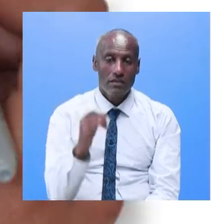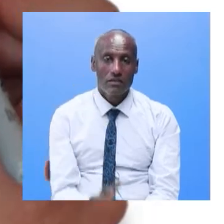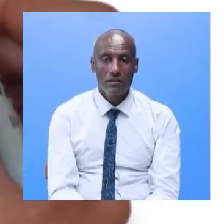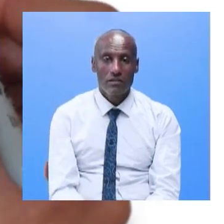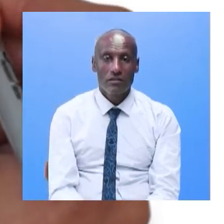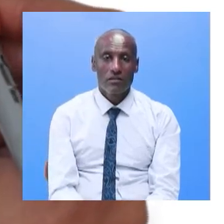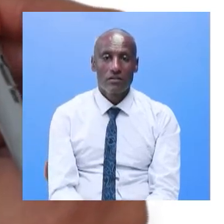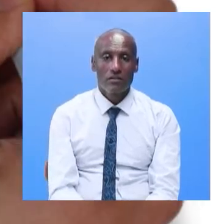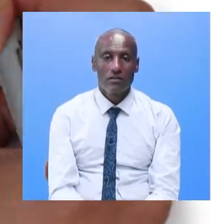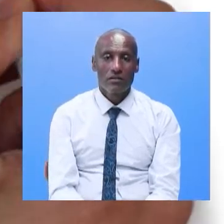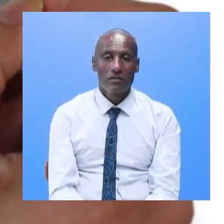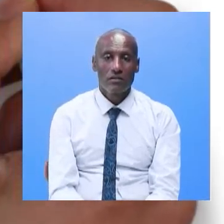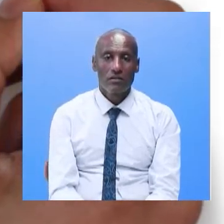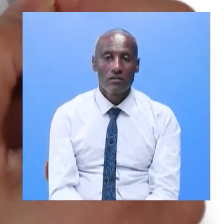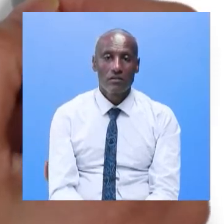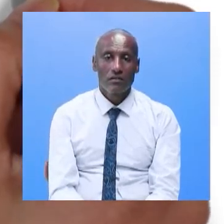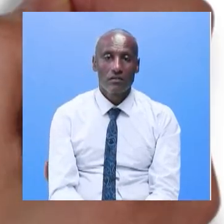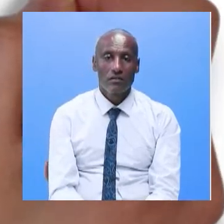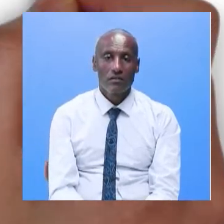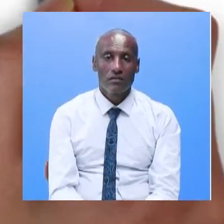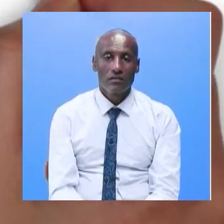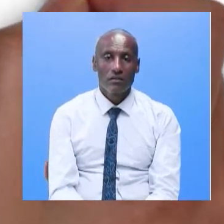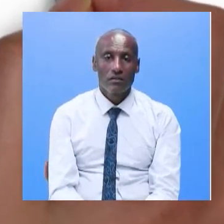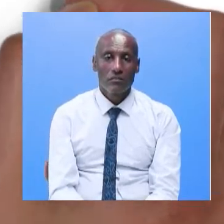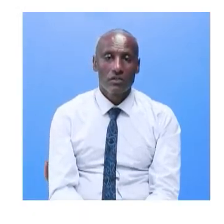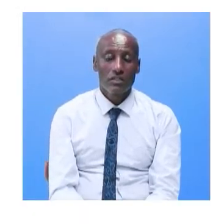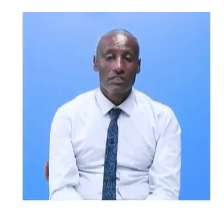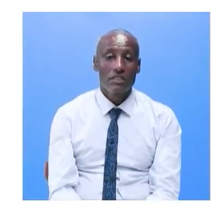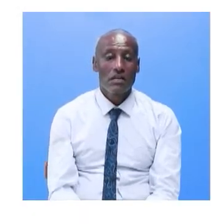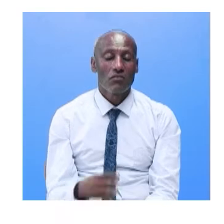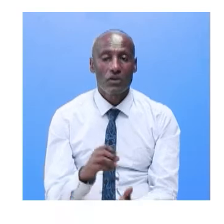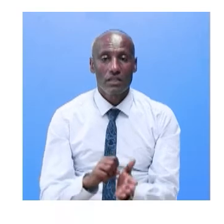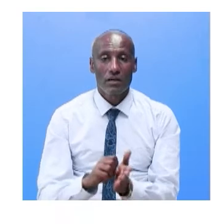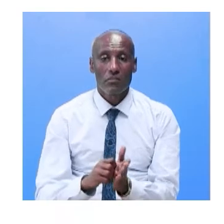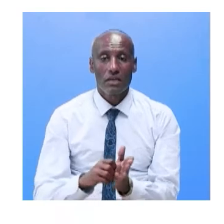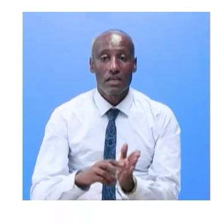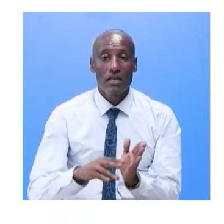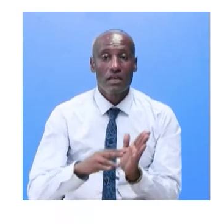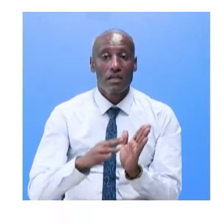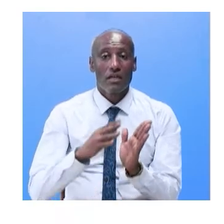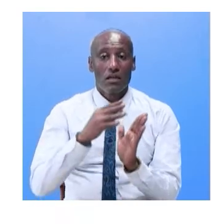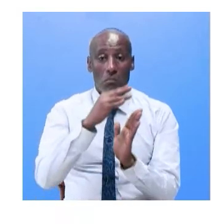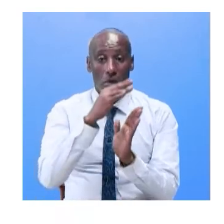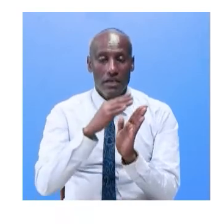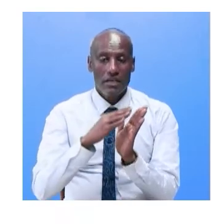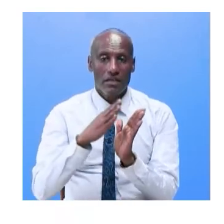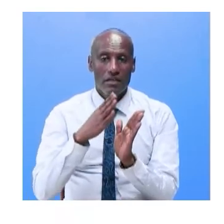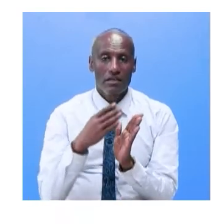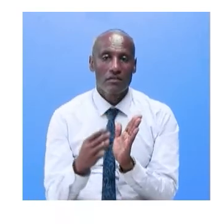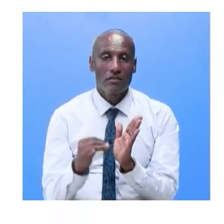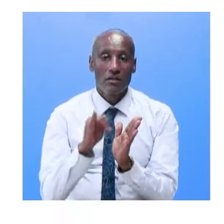And here is when we come to days of the week, you can say Monday. But here is the difference when we